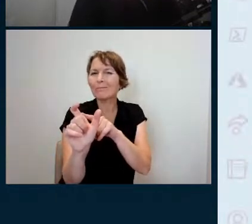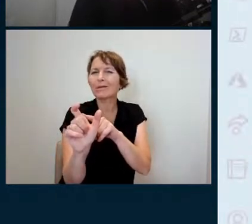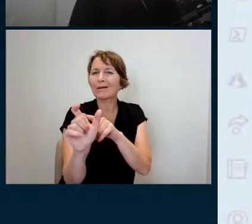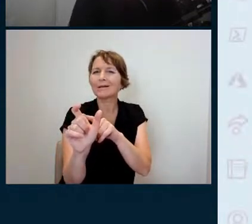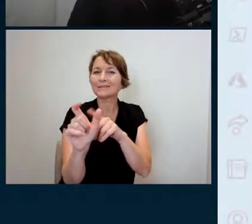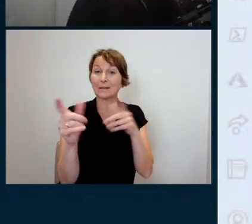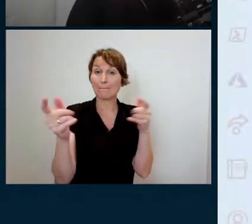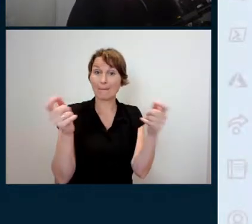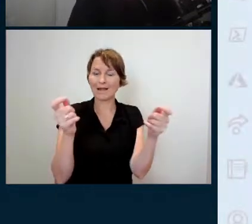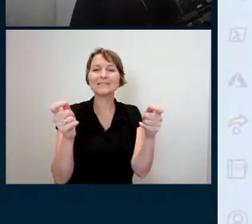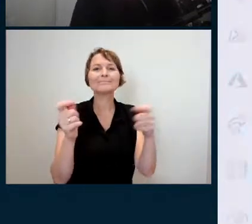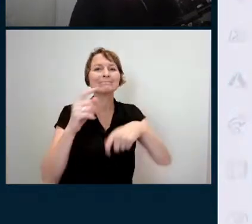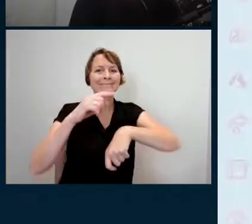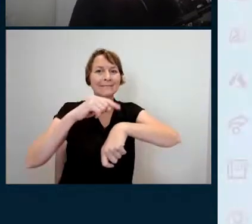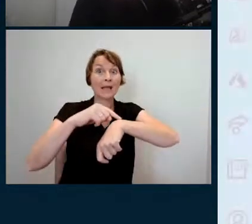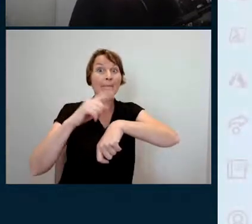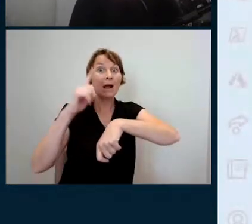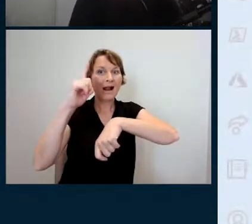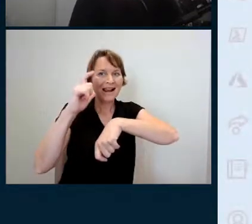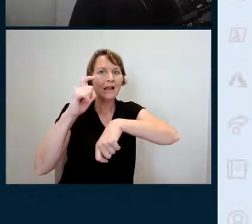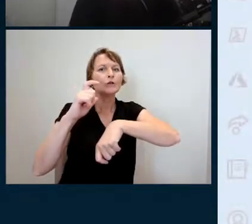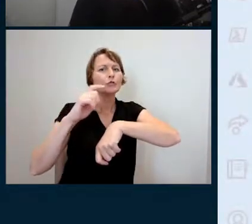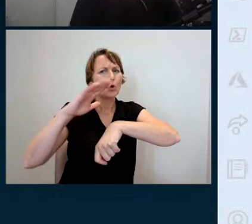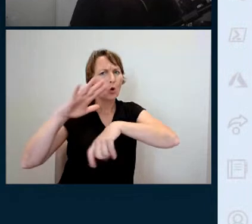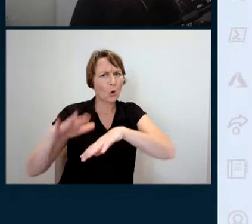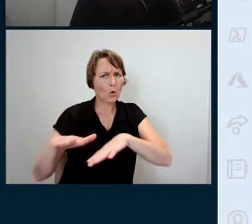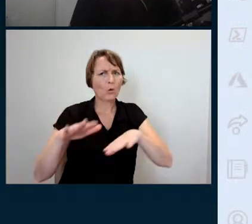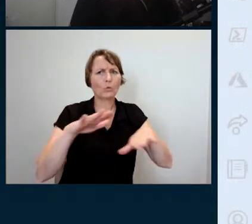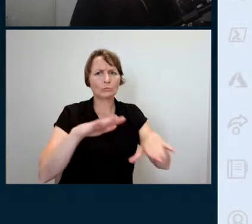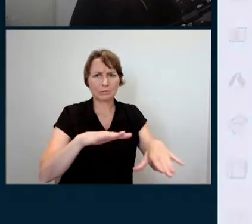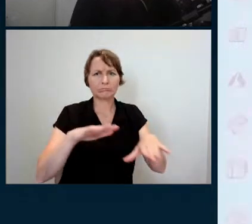time will be a bit slower.